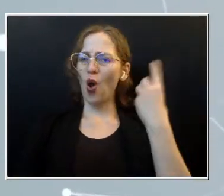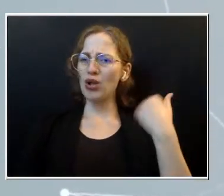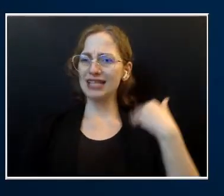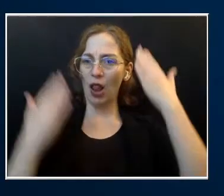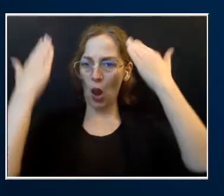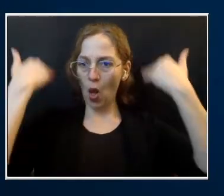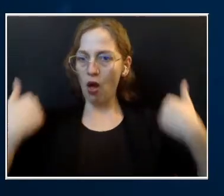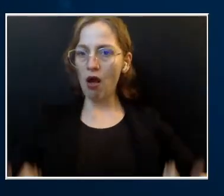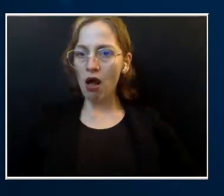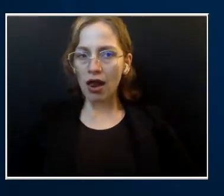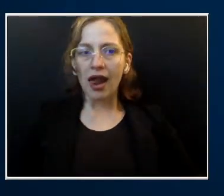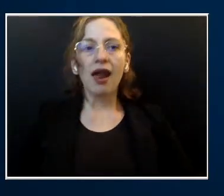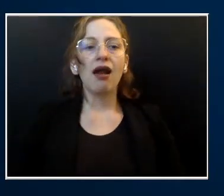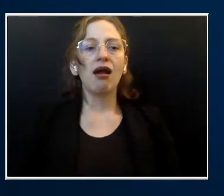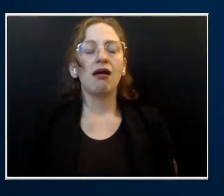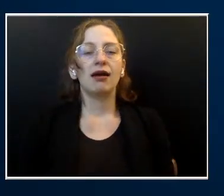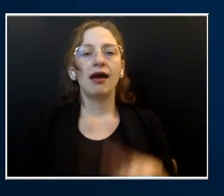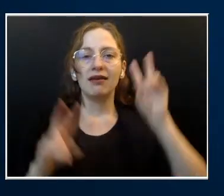lost it 3 times now